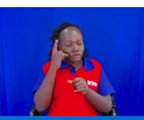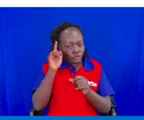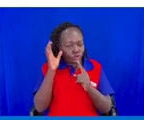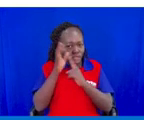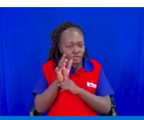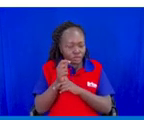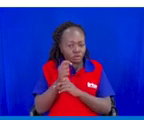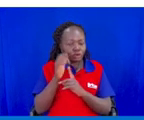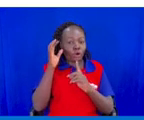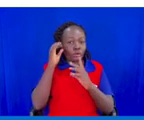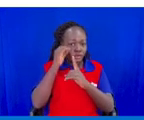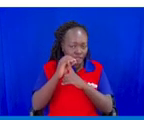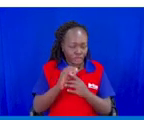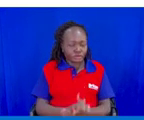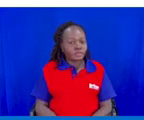objectives.